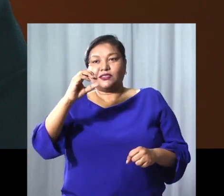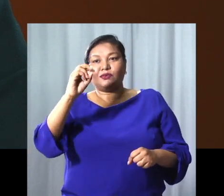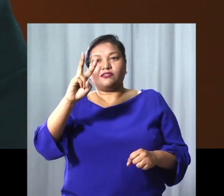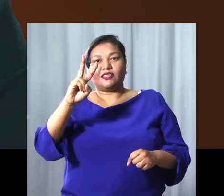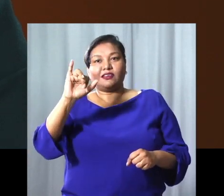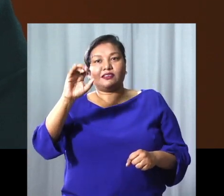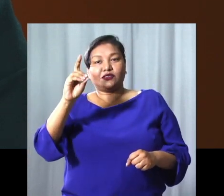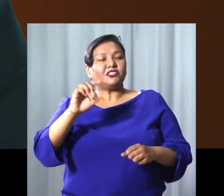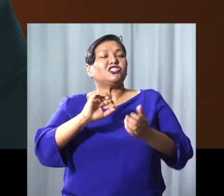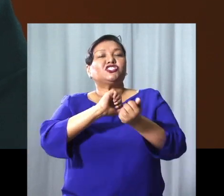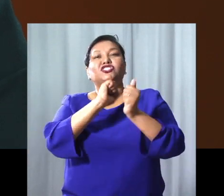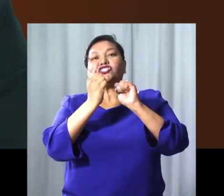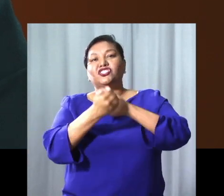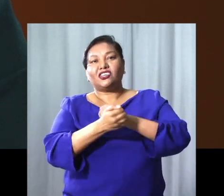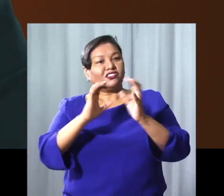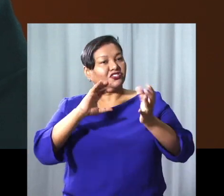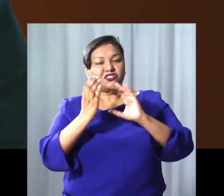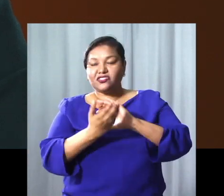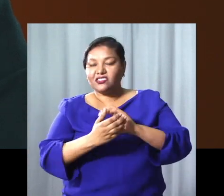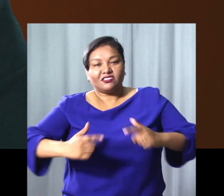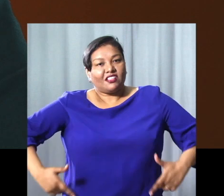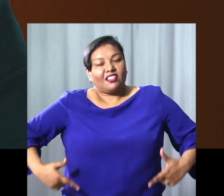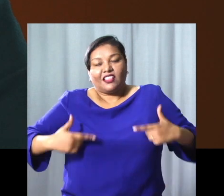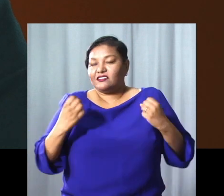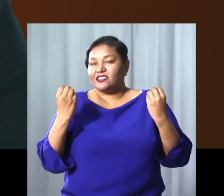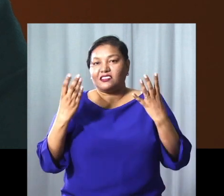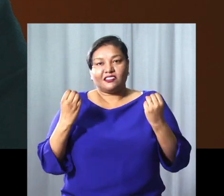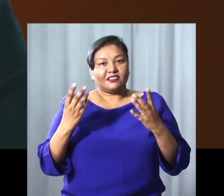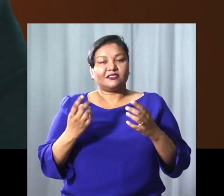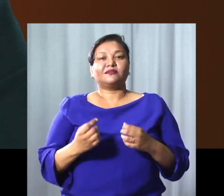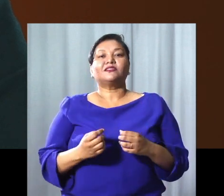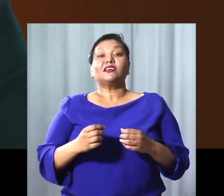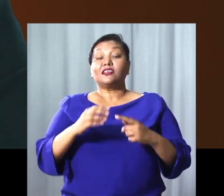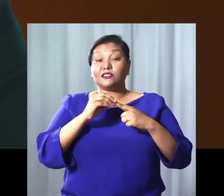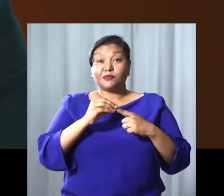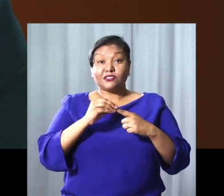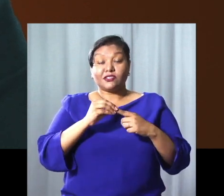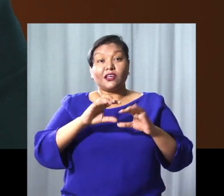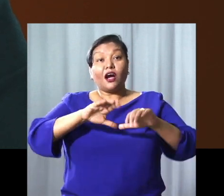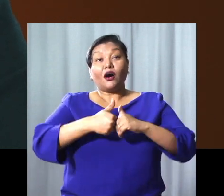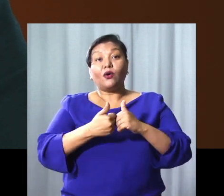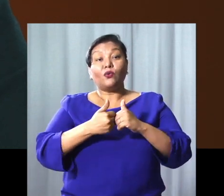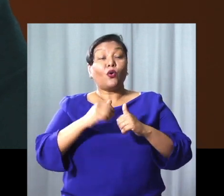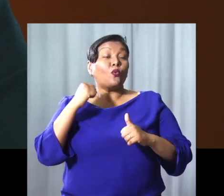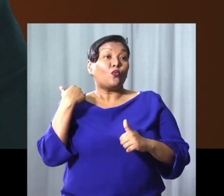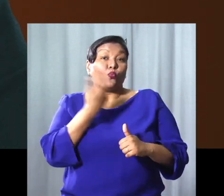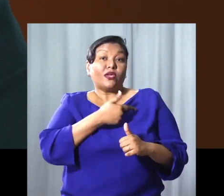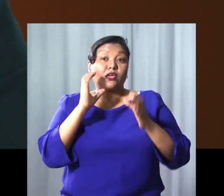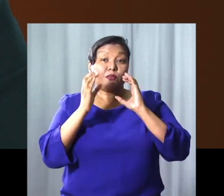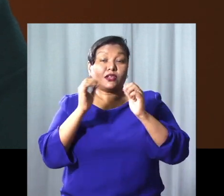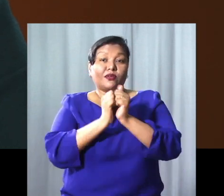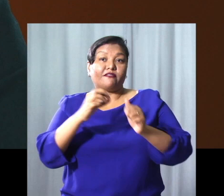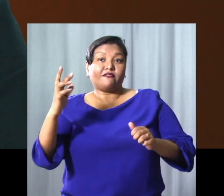2 years, the COVID-19 pandemic has transformed many aspects of our lives, especially in the way